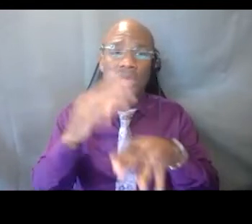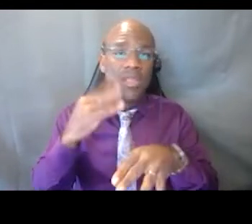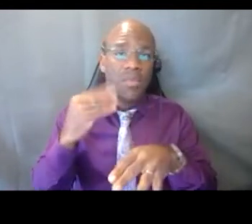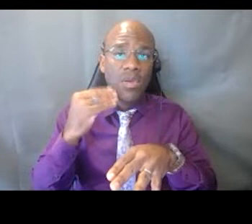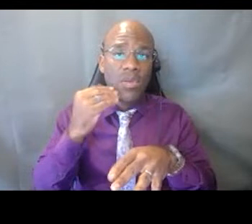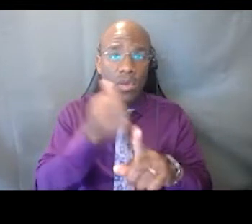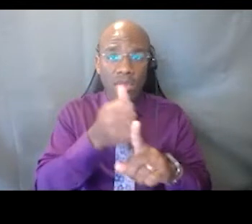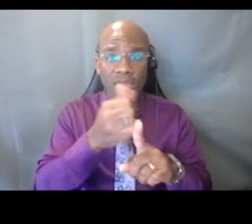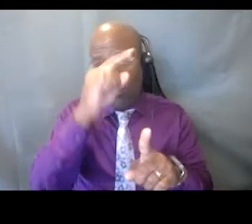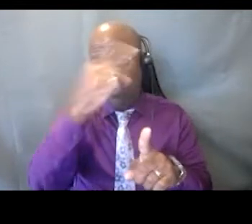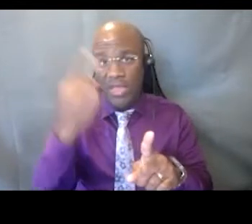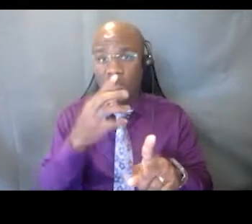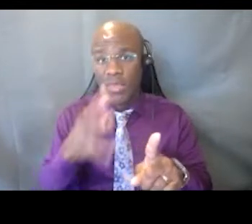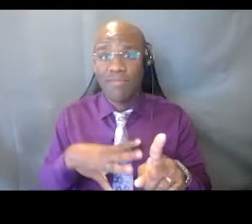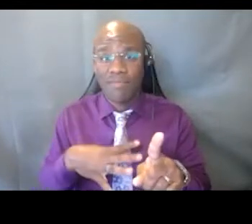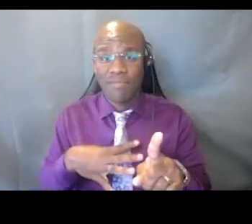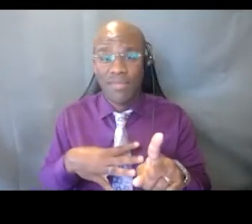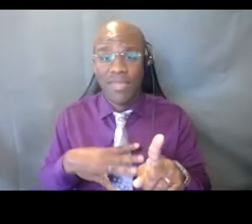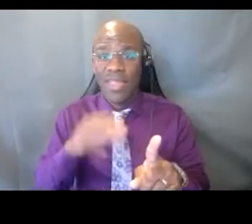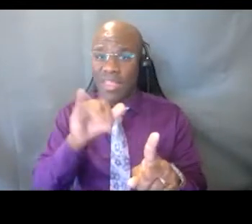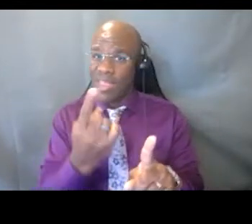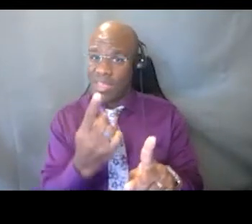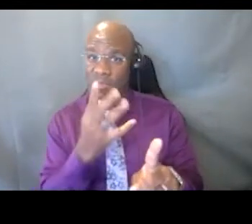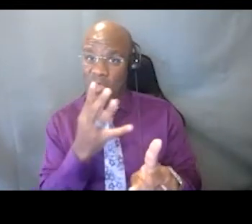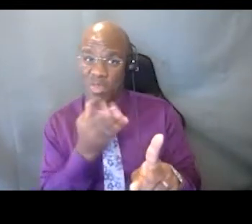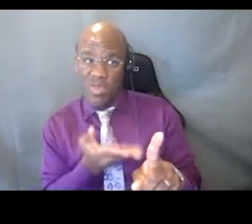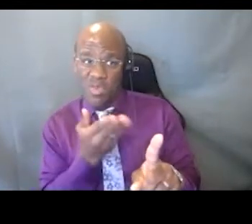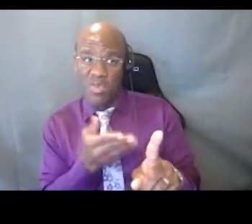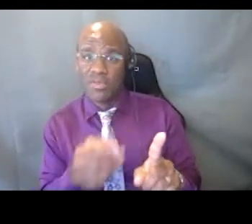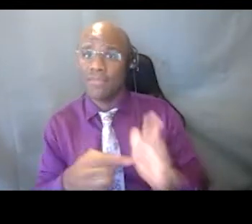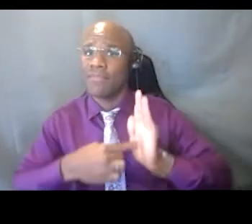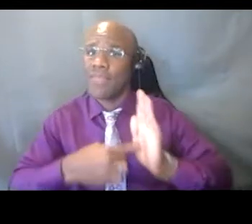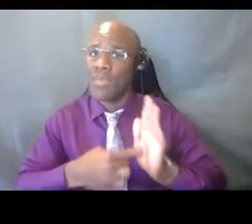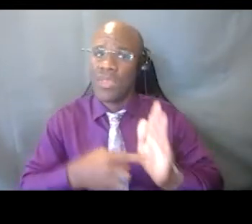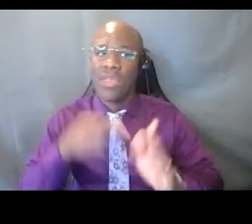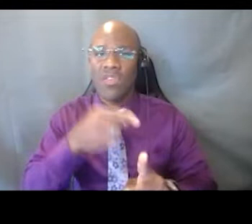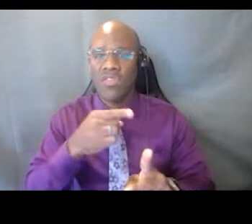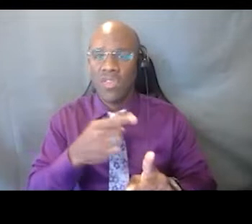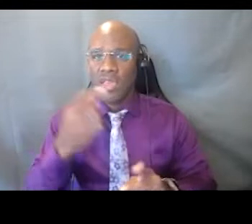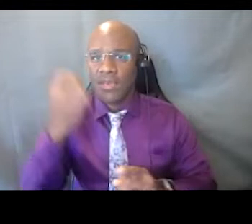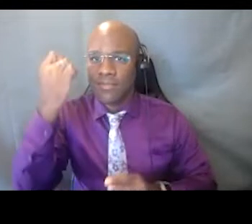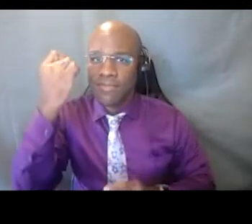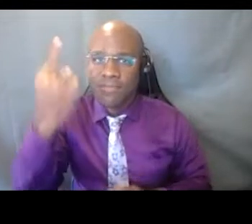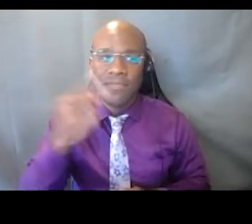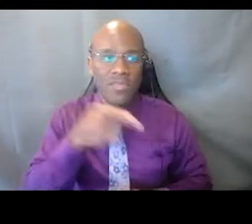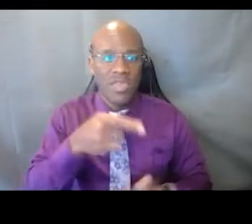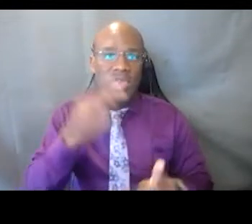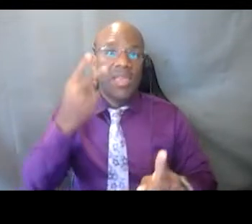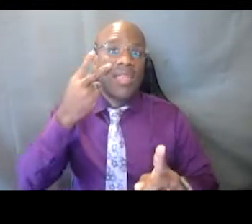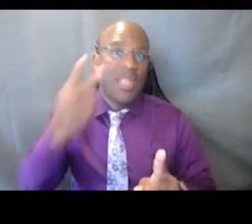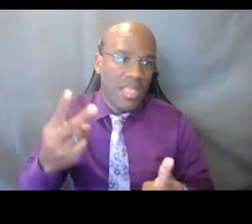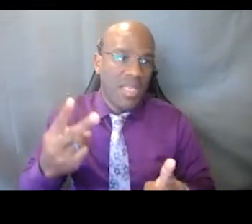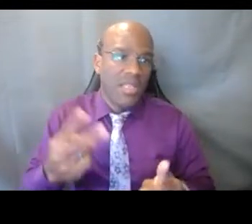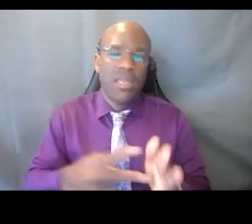woman, this mother demonstrated that she acknowledges, she understands and sees the double standard, and she wants to make sure that